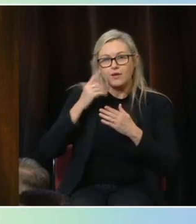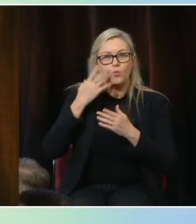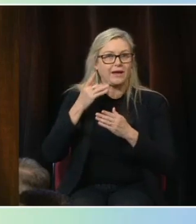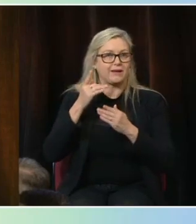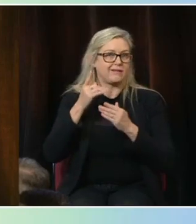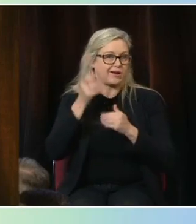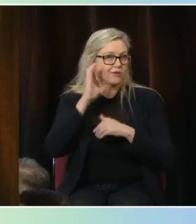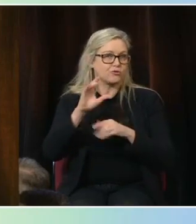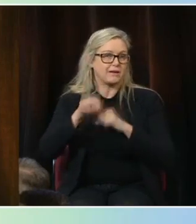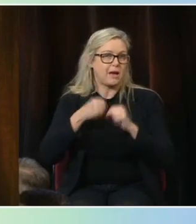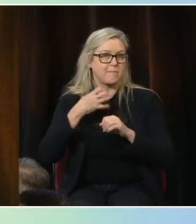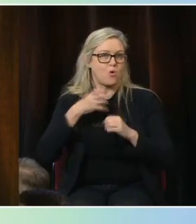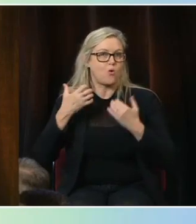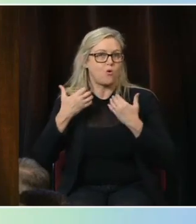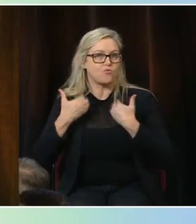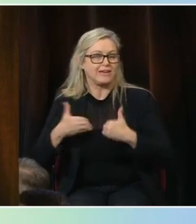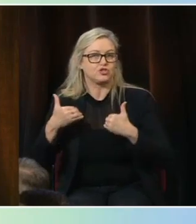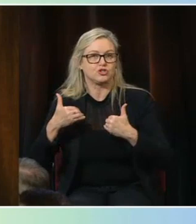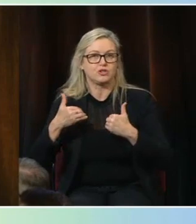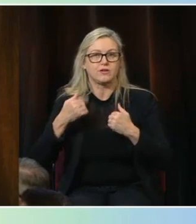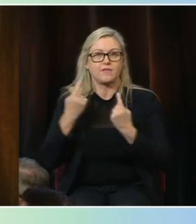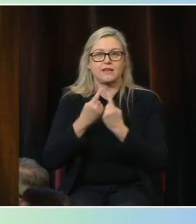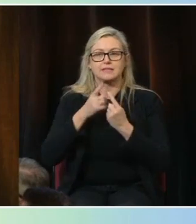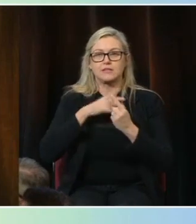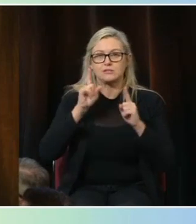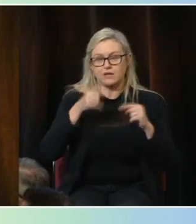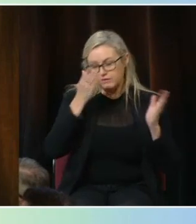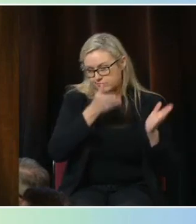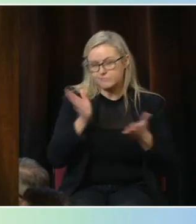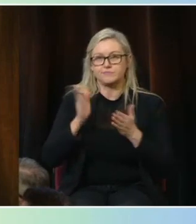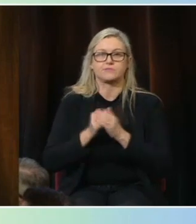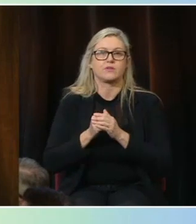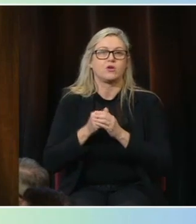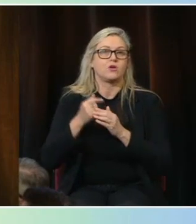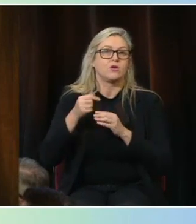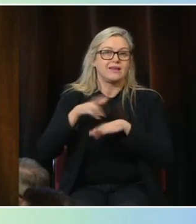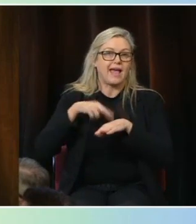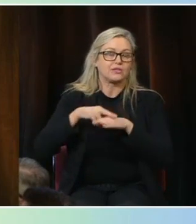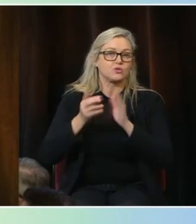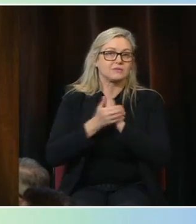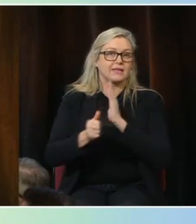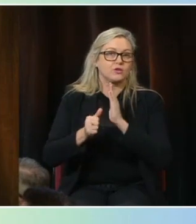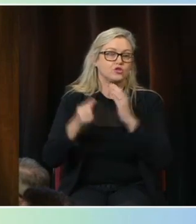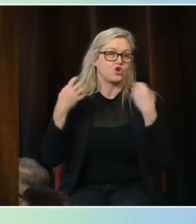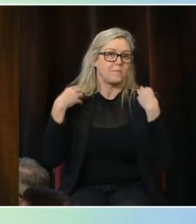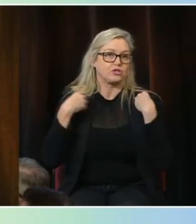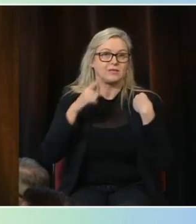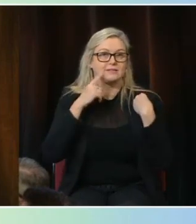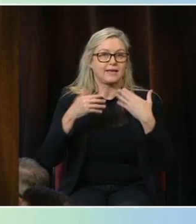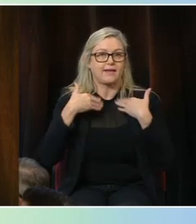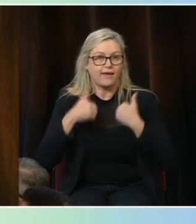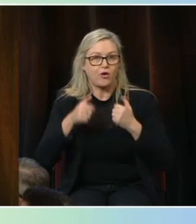richer and indeed it is expected to continue jobs growth estimates from the national skills commission suggest Health and Care